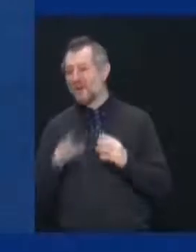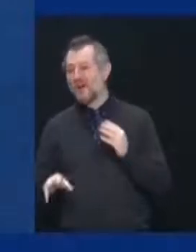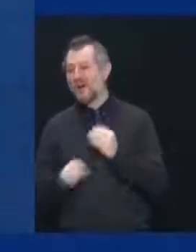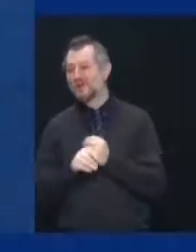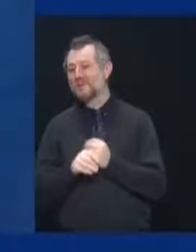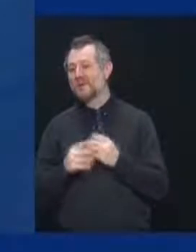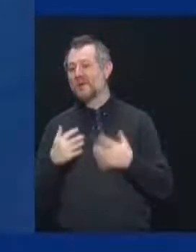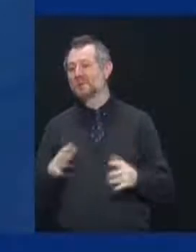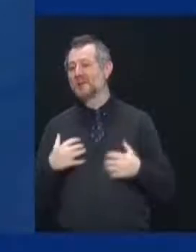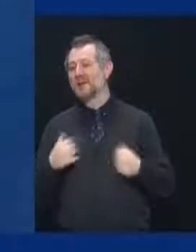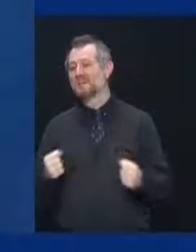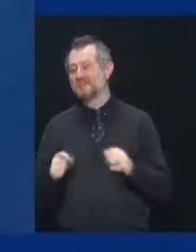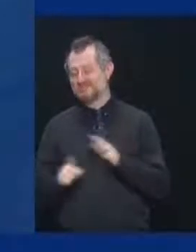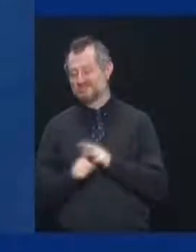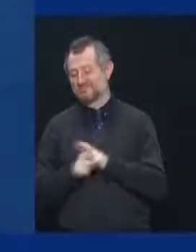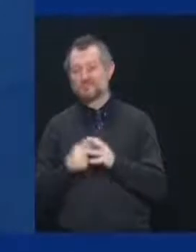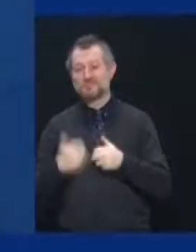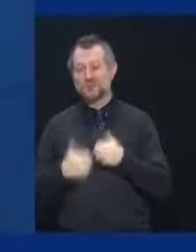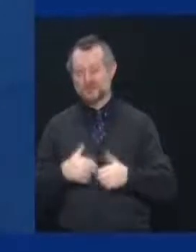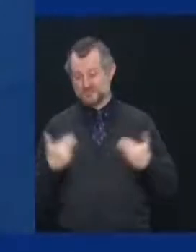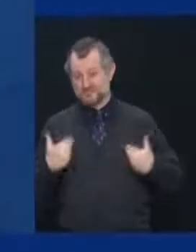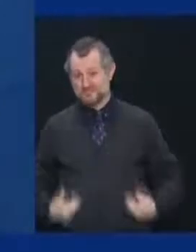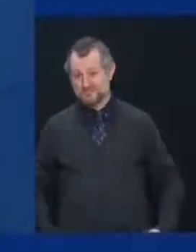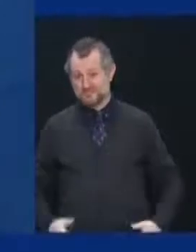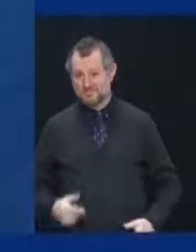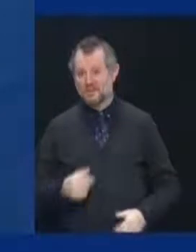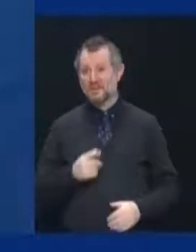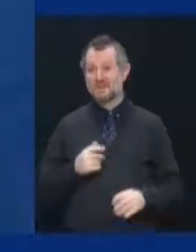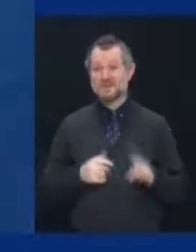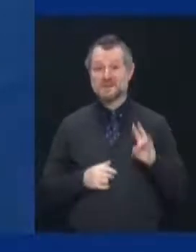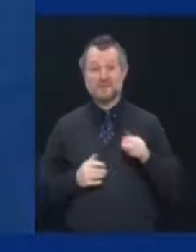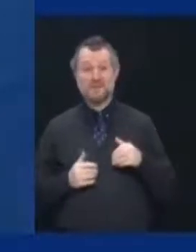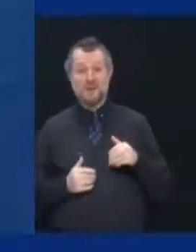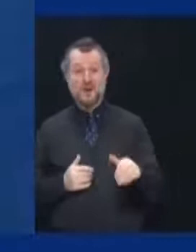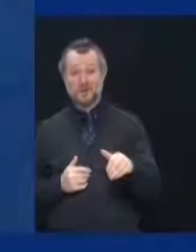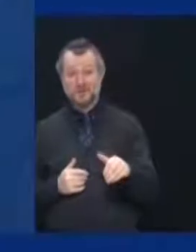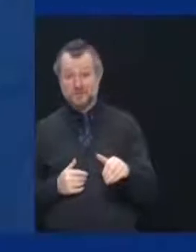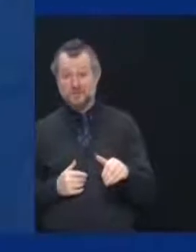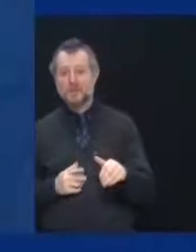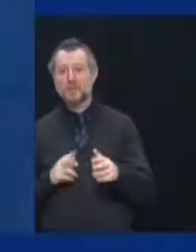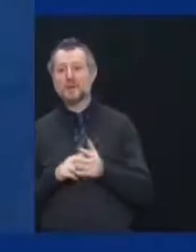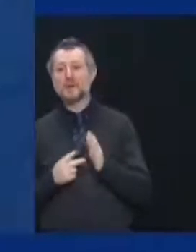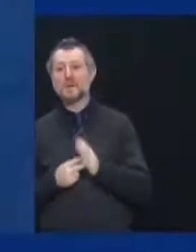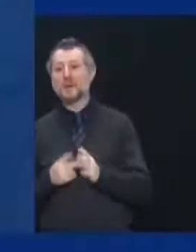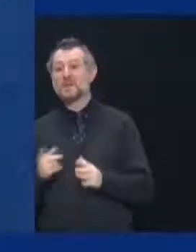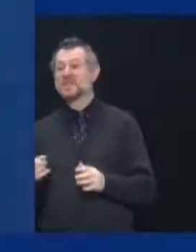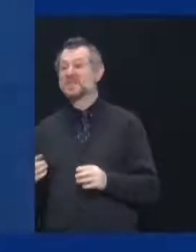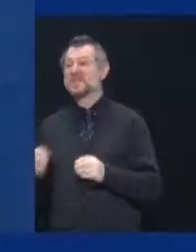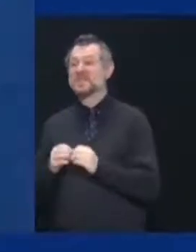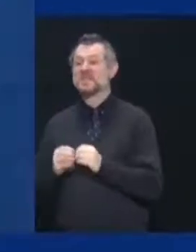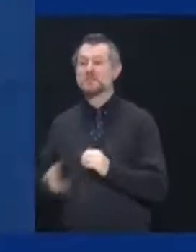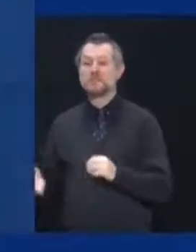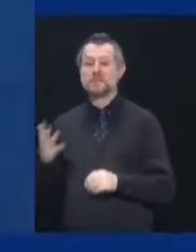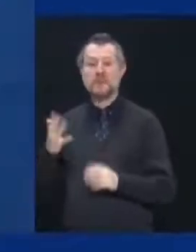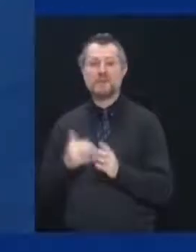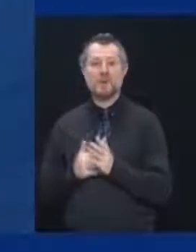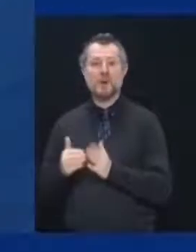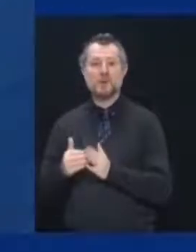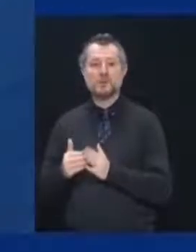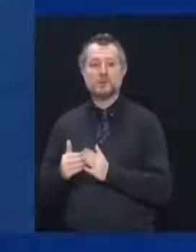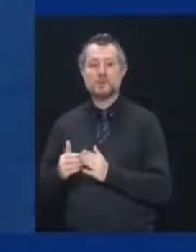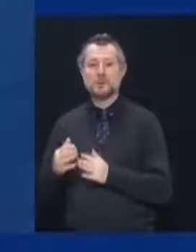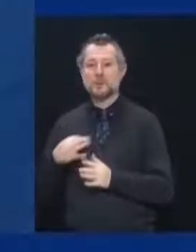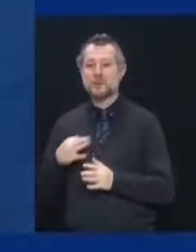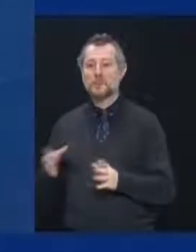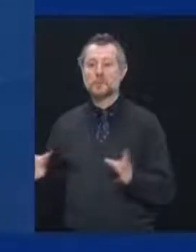conditions. We have 7 million currently eligible. That would add about 5 million people. You would then be at 12 million